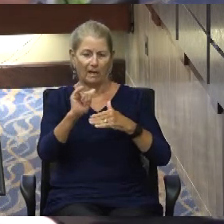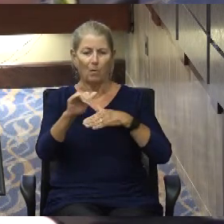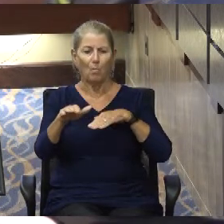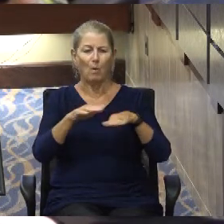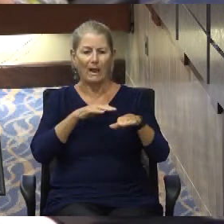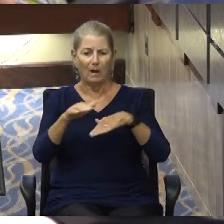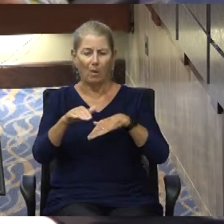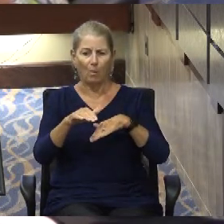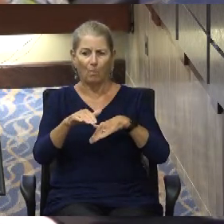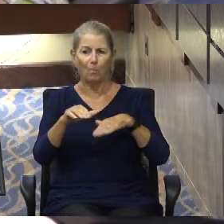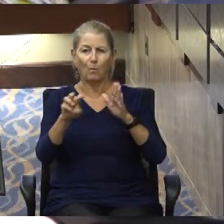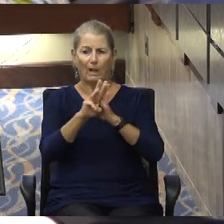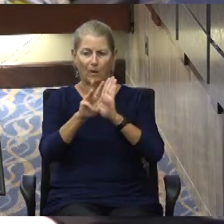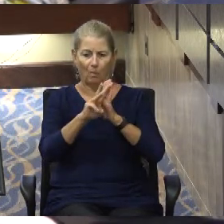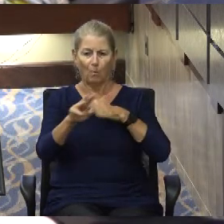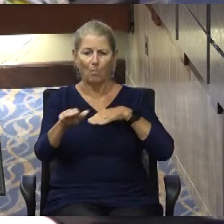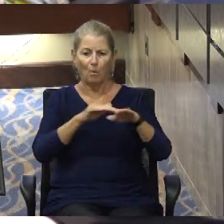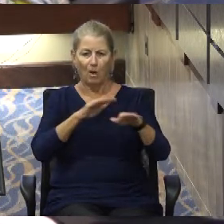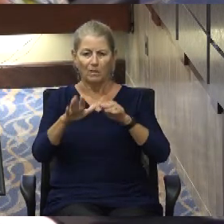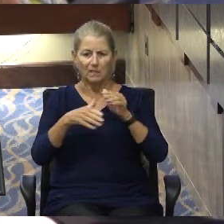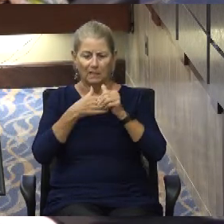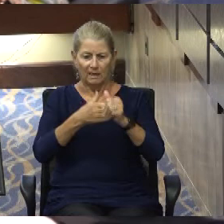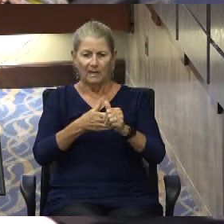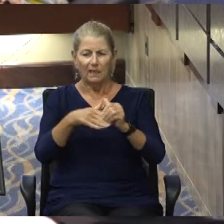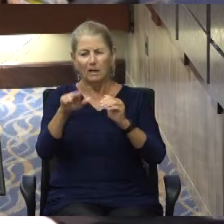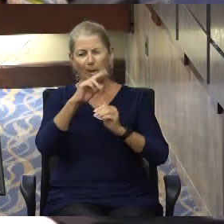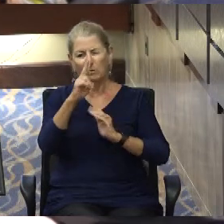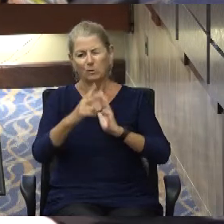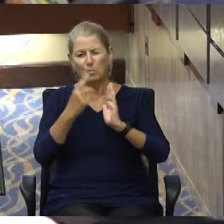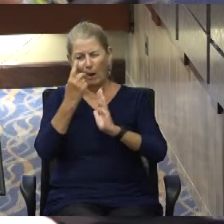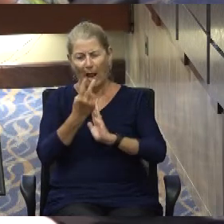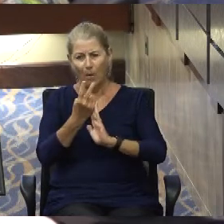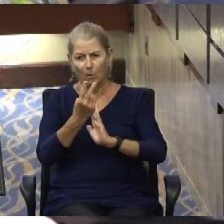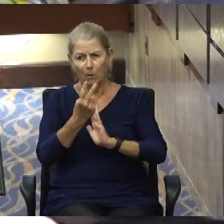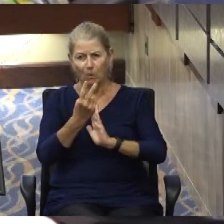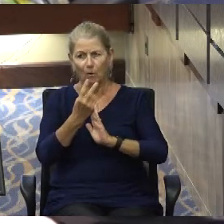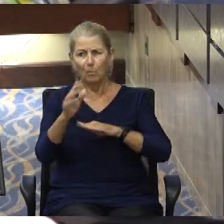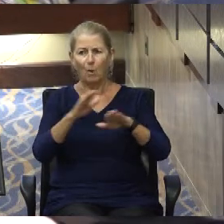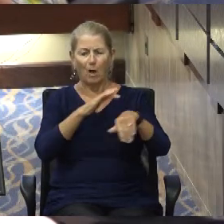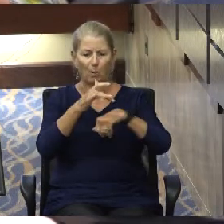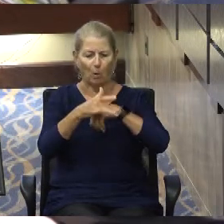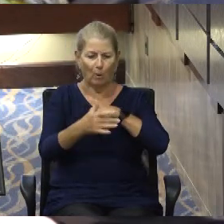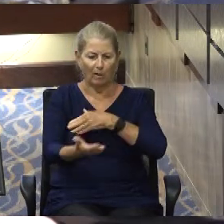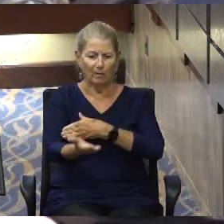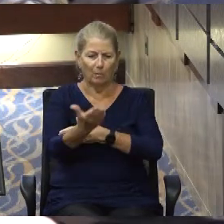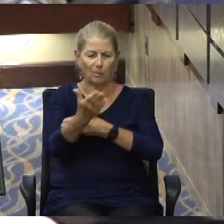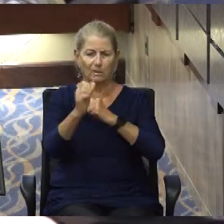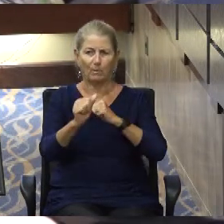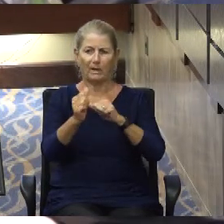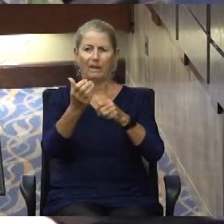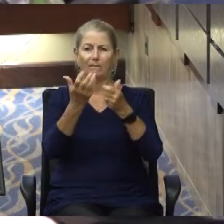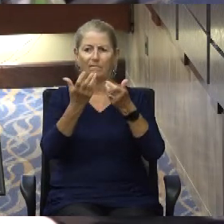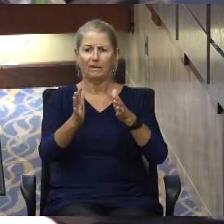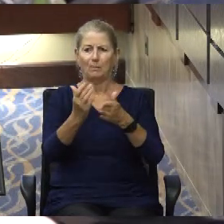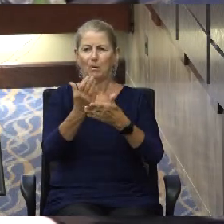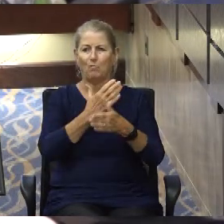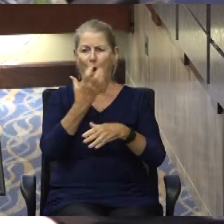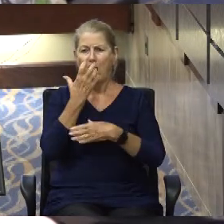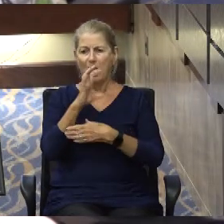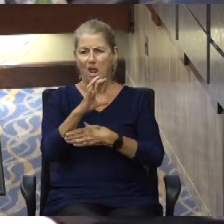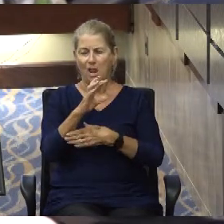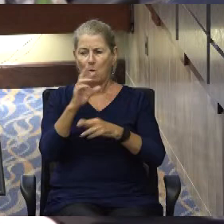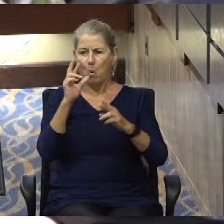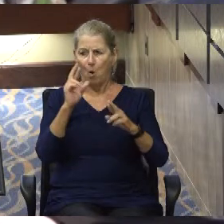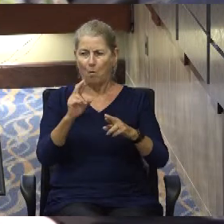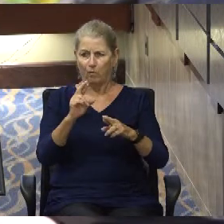is leading the walk. It'll be about a 2-hour walk. It's earlier in the morning so that we can get done before the heat, hopefully. I